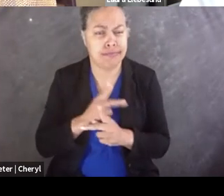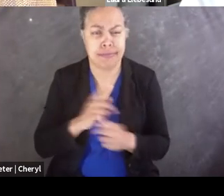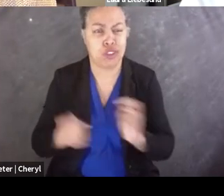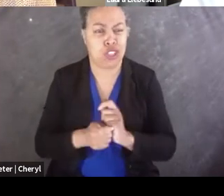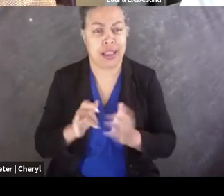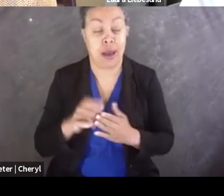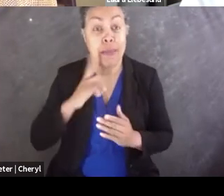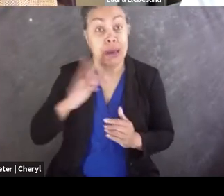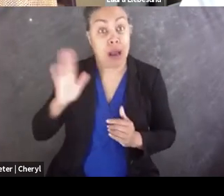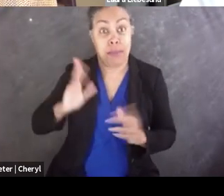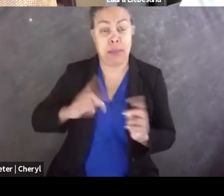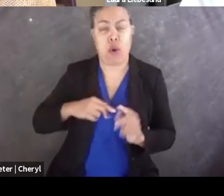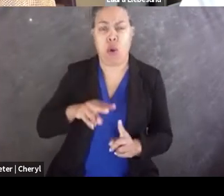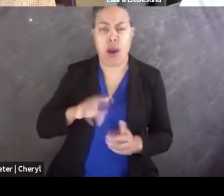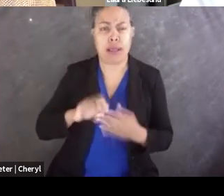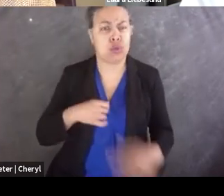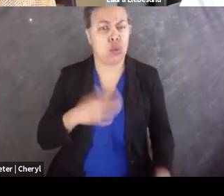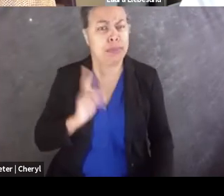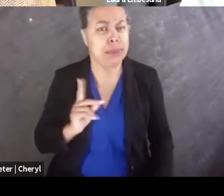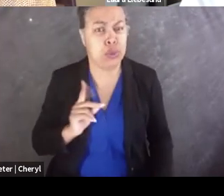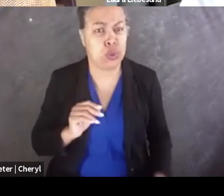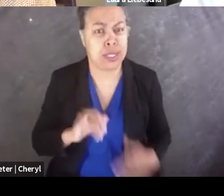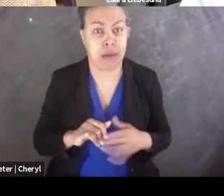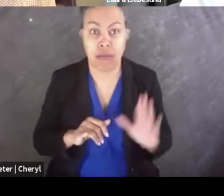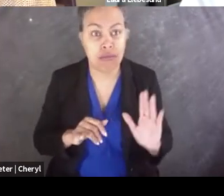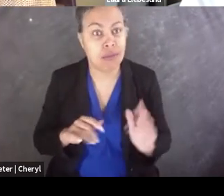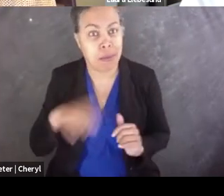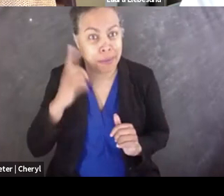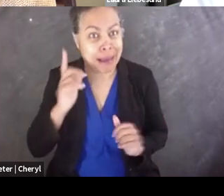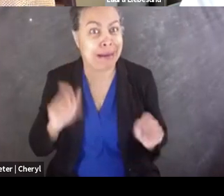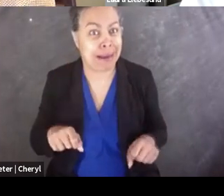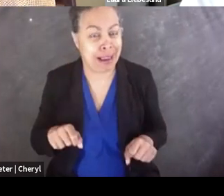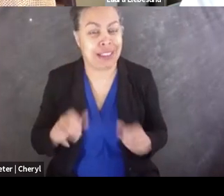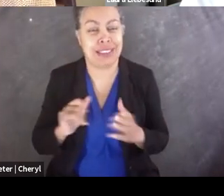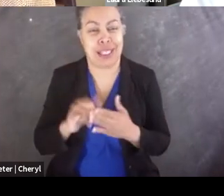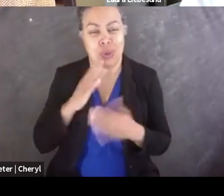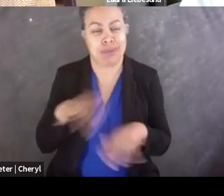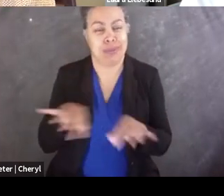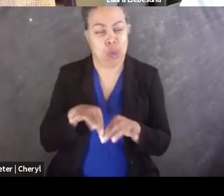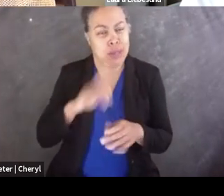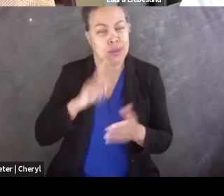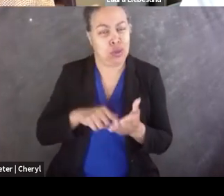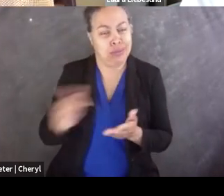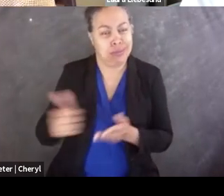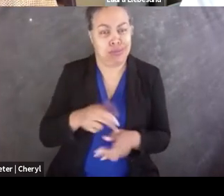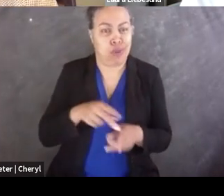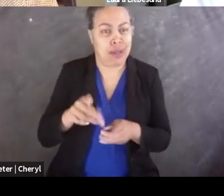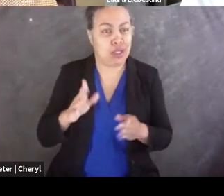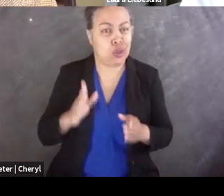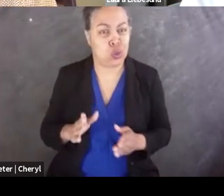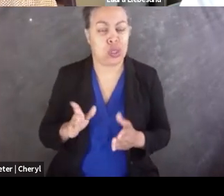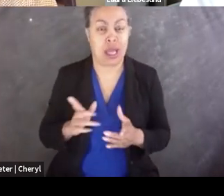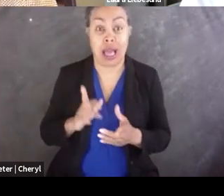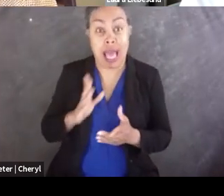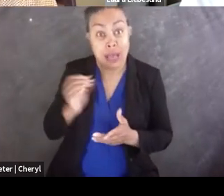white profession, because it wasn't always. He wanted younger bartenders to really see themselves in the profession and really recover that lost